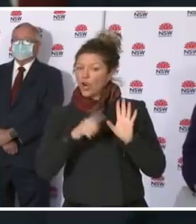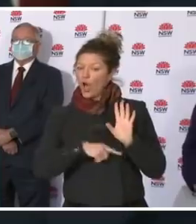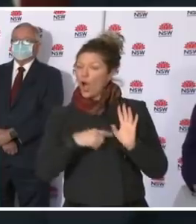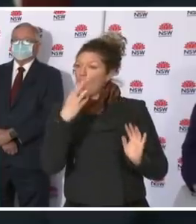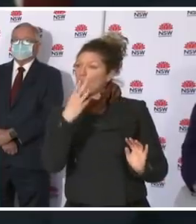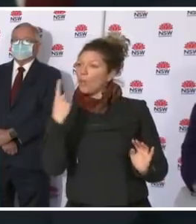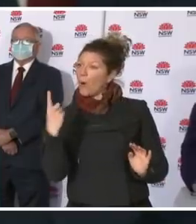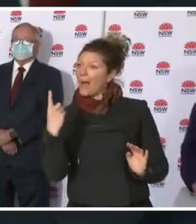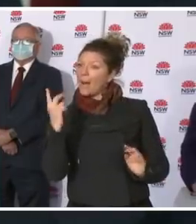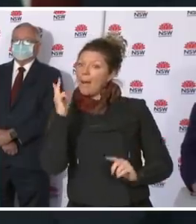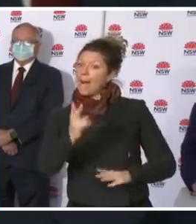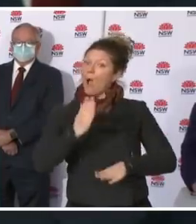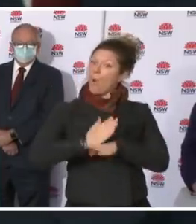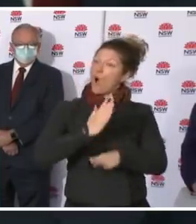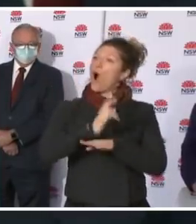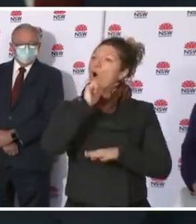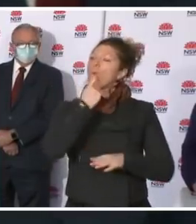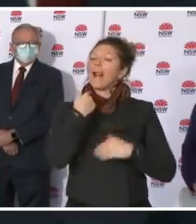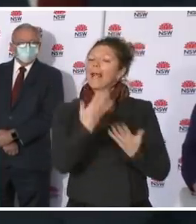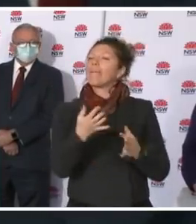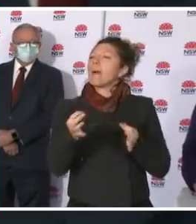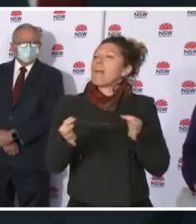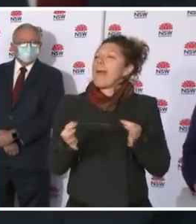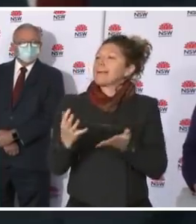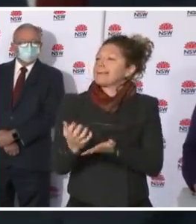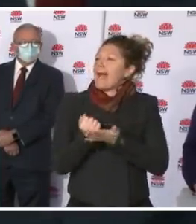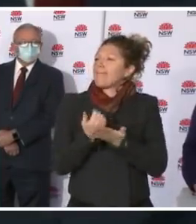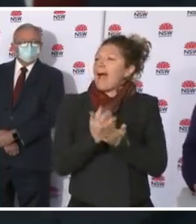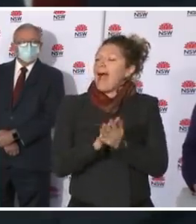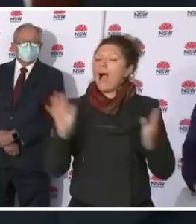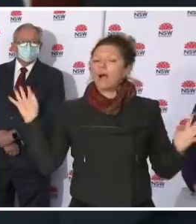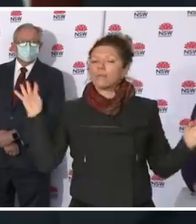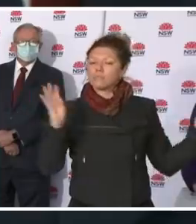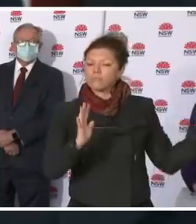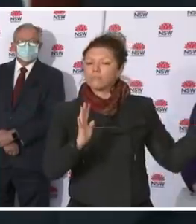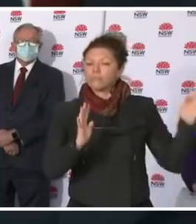The Treasurer, the Deputy Premier, key senior public servants are meeting